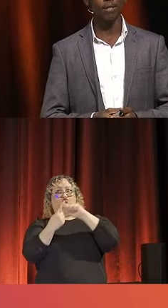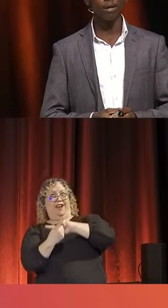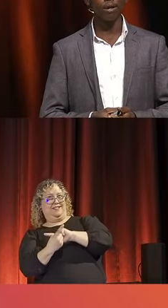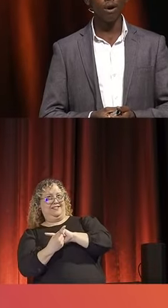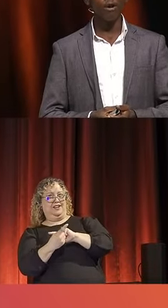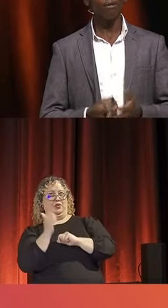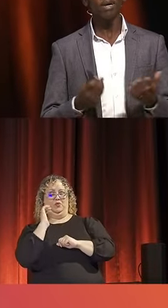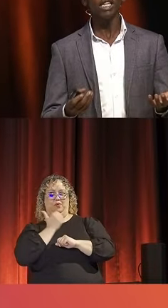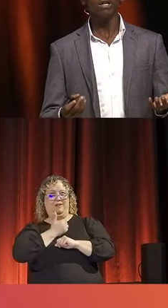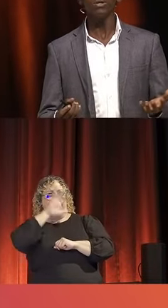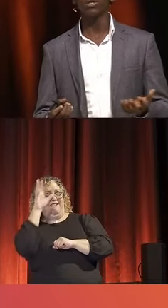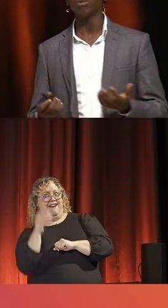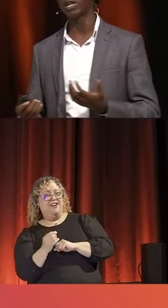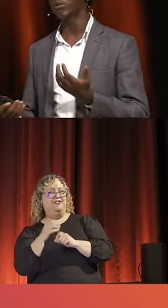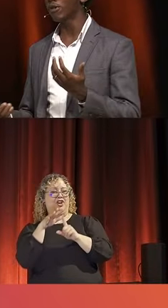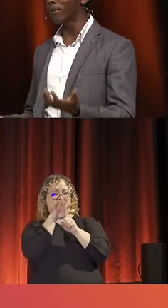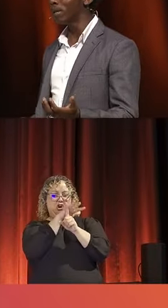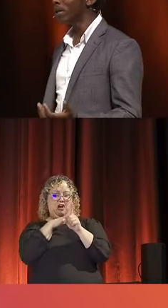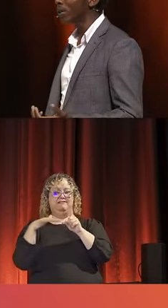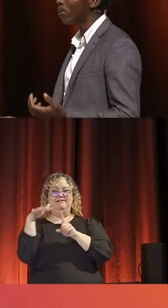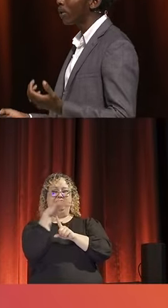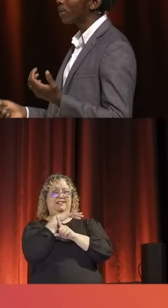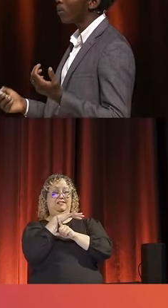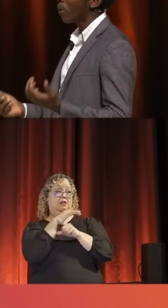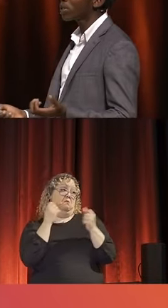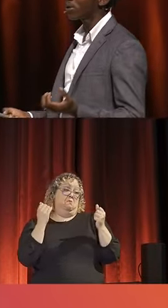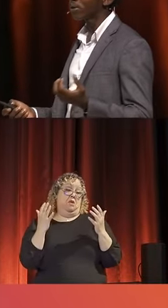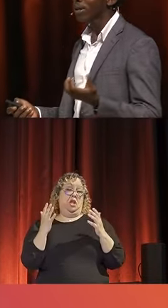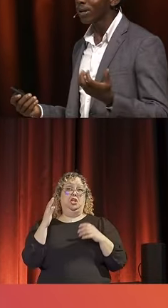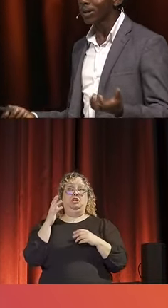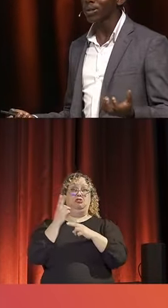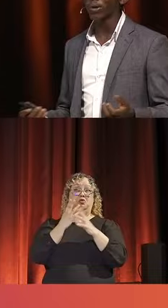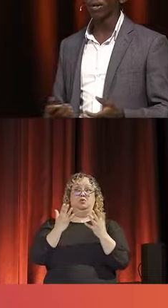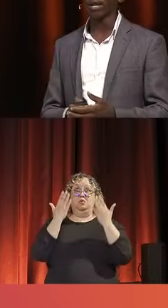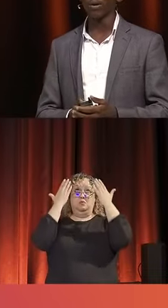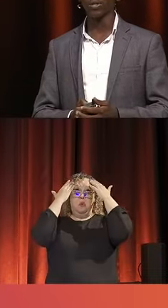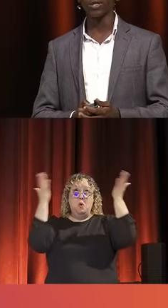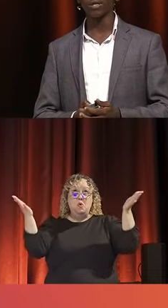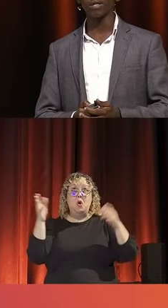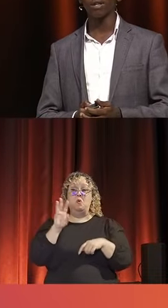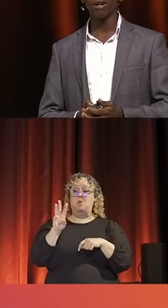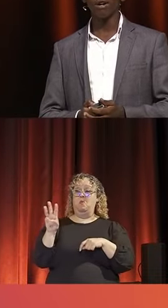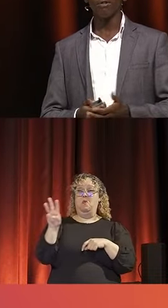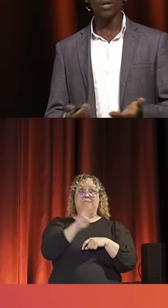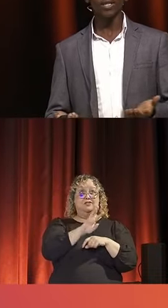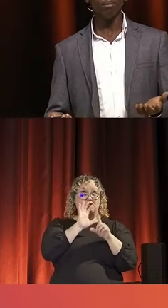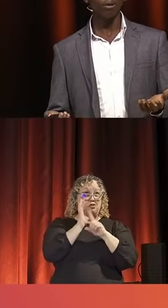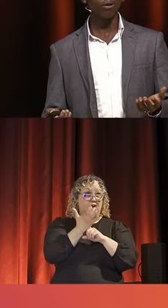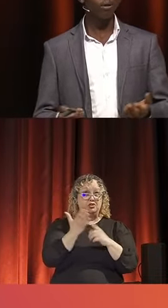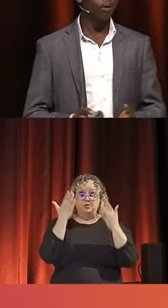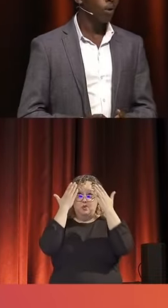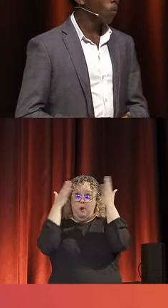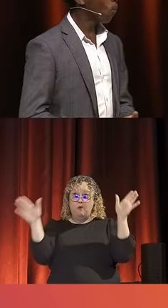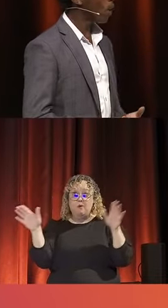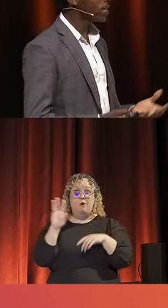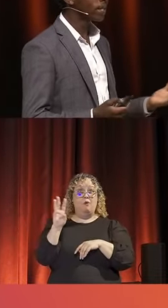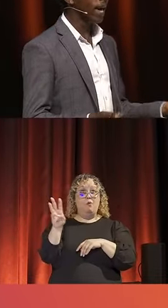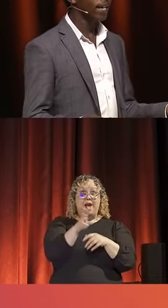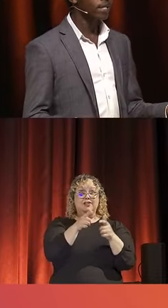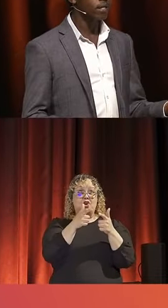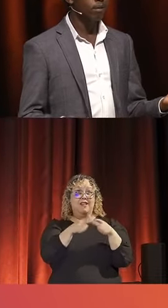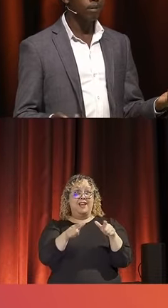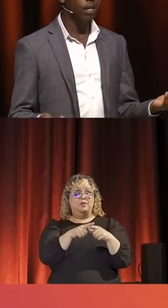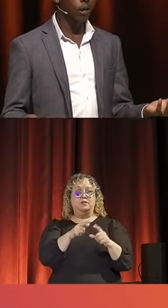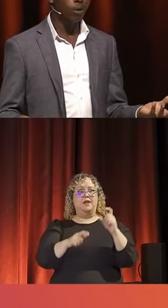context. For many users who may not be familiar with Western culture and languages, for example, why does an